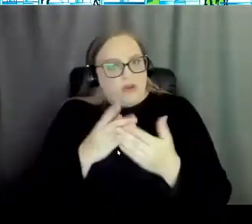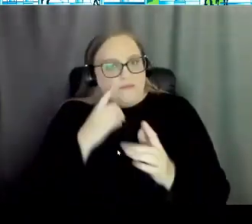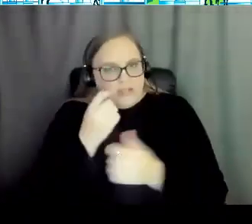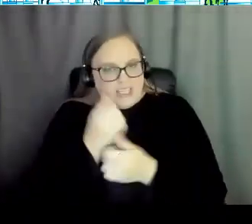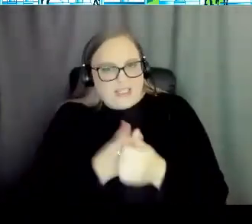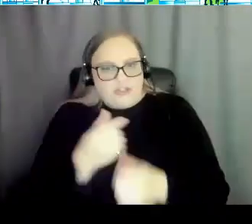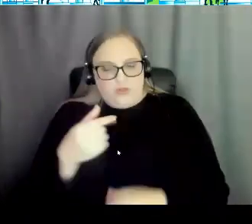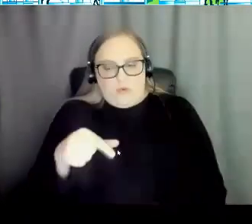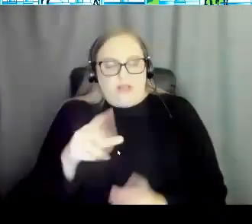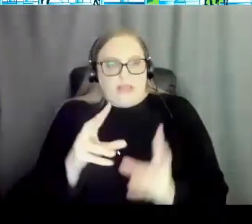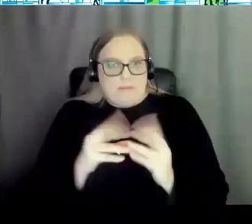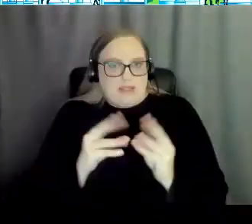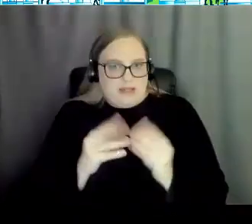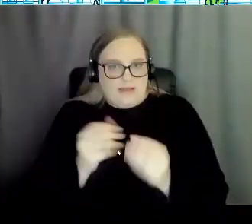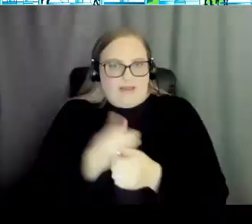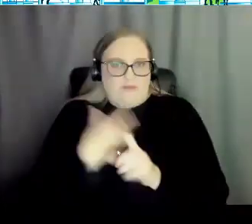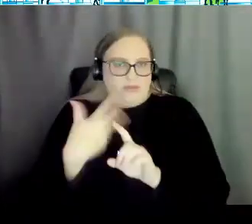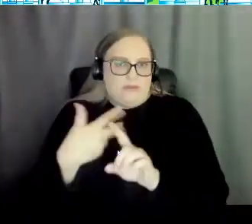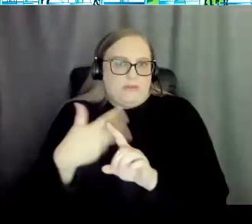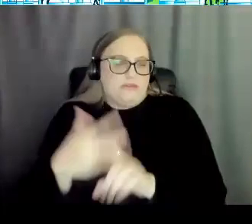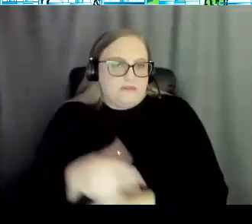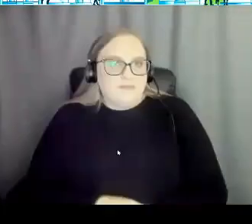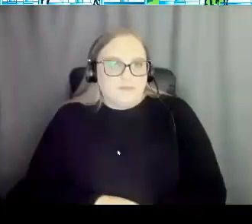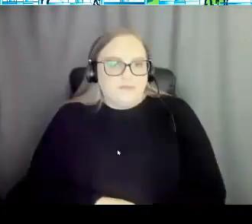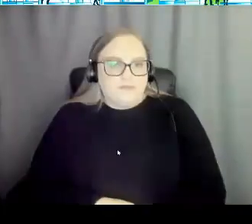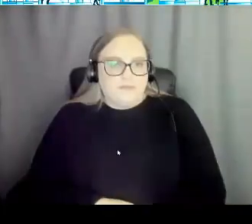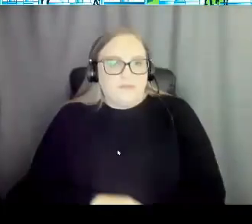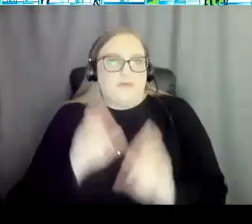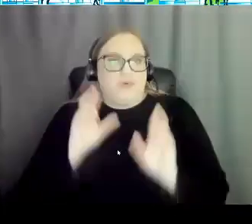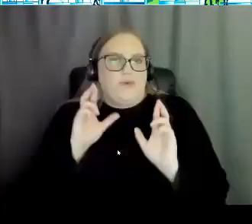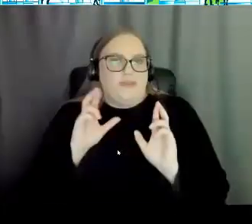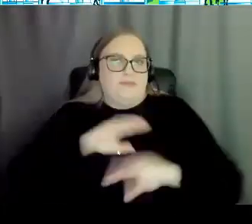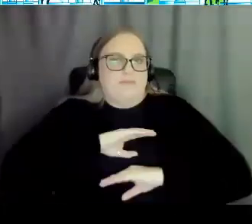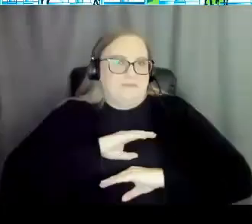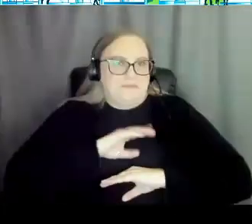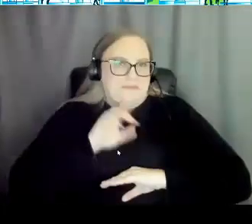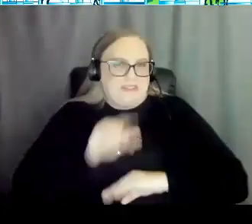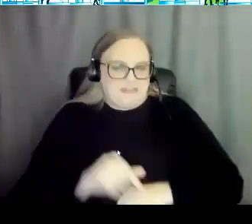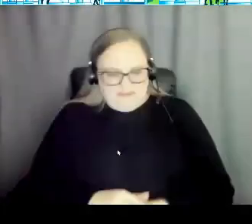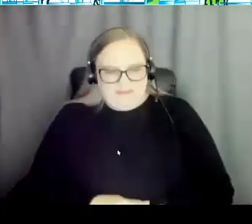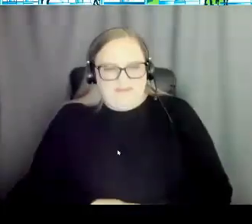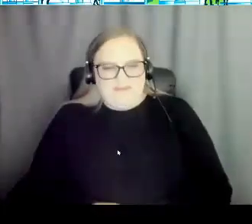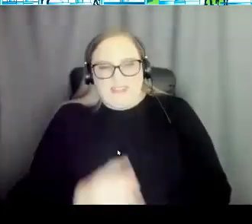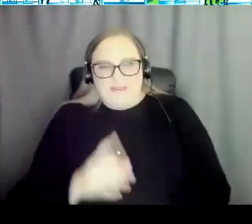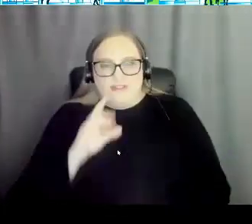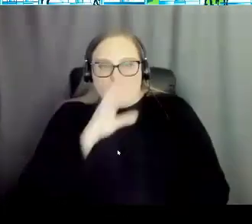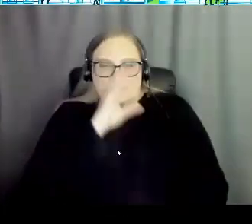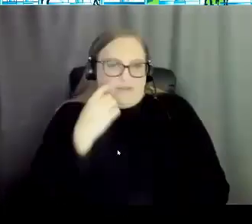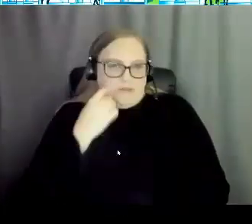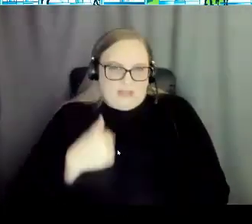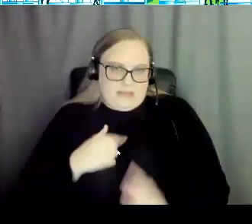meetings every 3 months that we have. So I hope that was a satisfying answer. That was directed to me, not the consortium, I